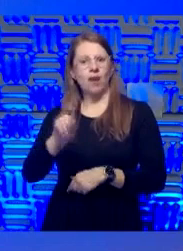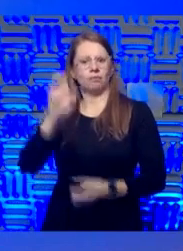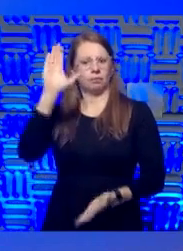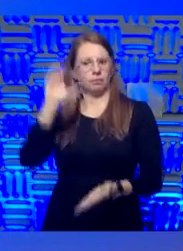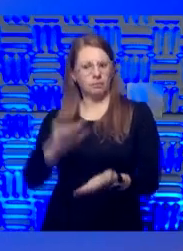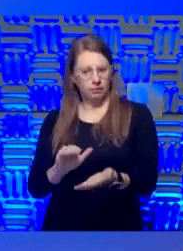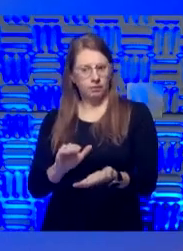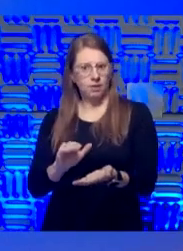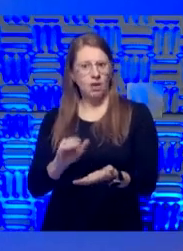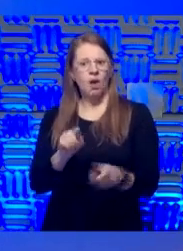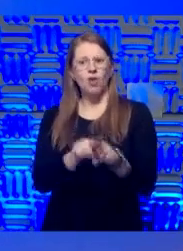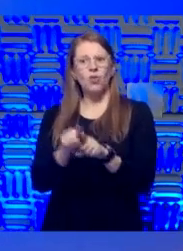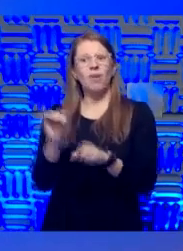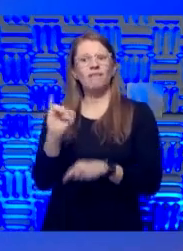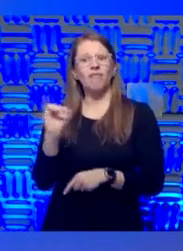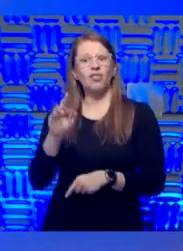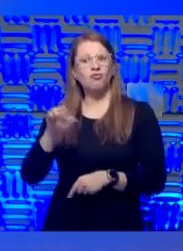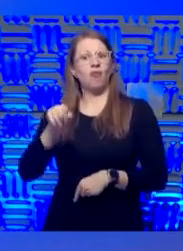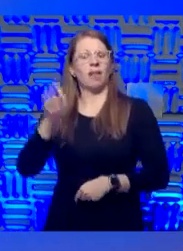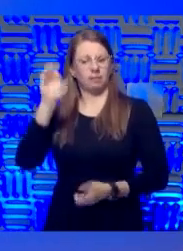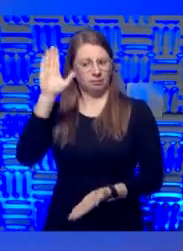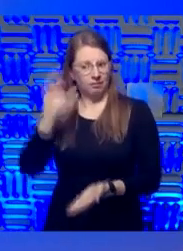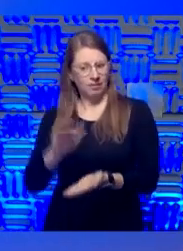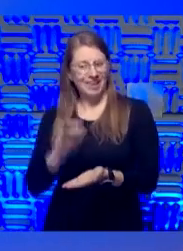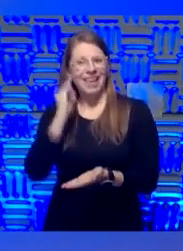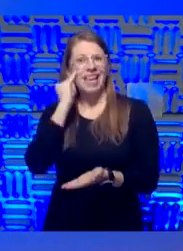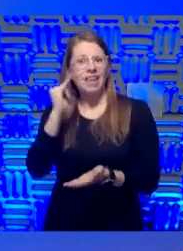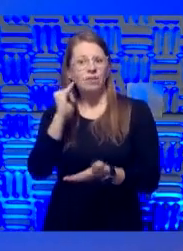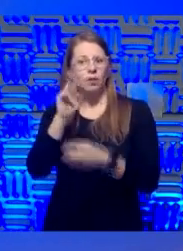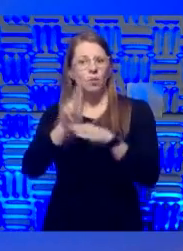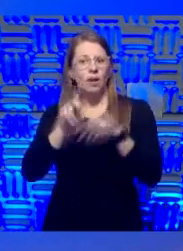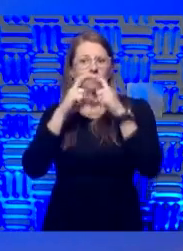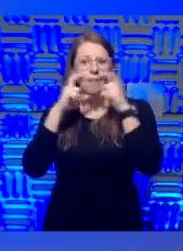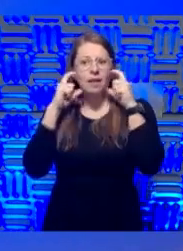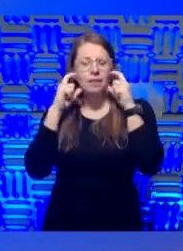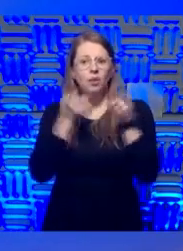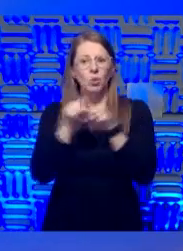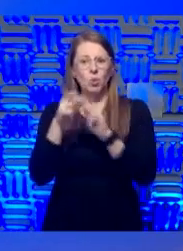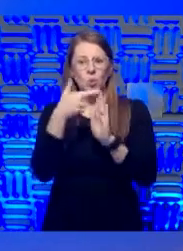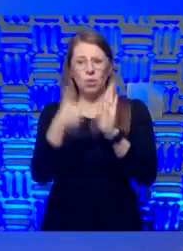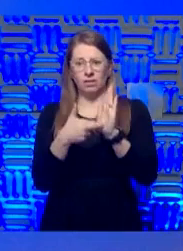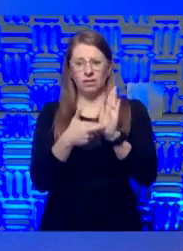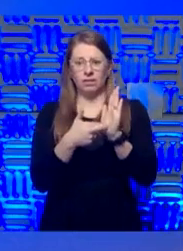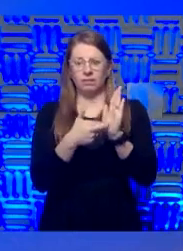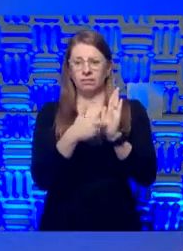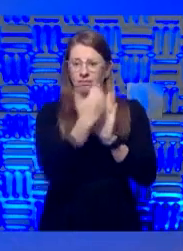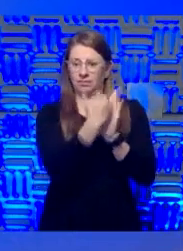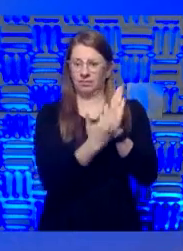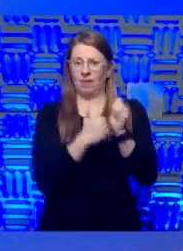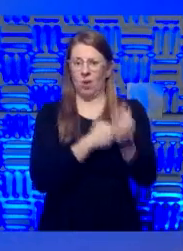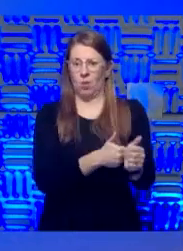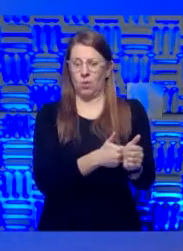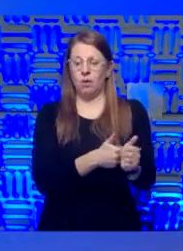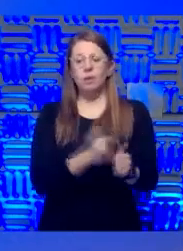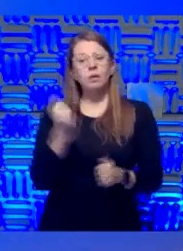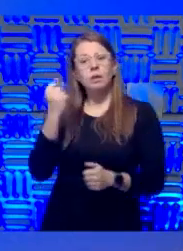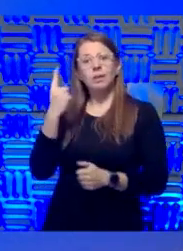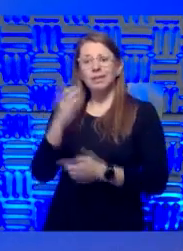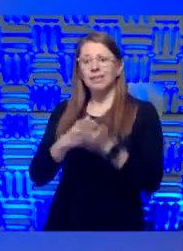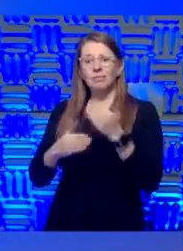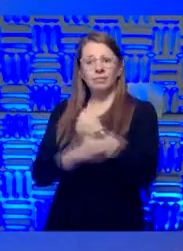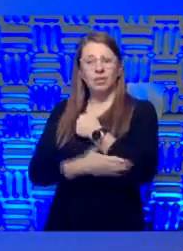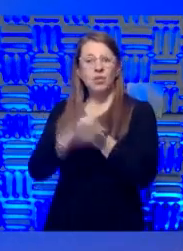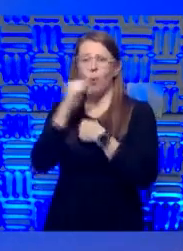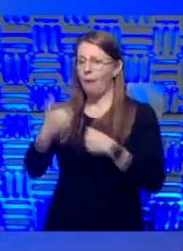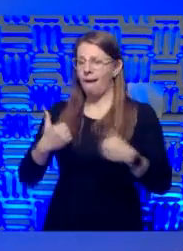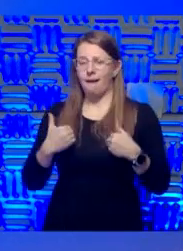your infection rate if there are masking protocols in place, as opposed to countries that don't have those